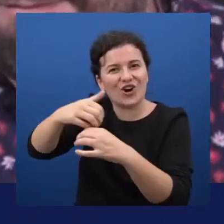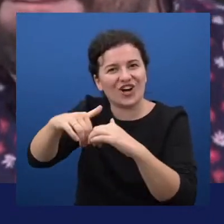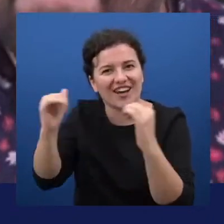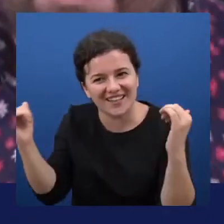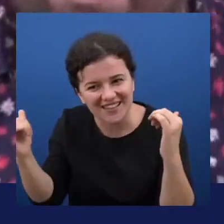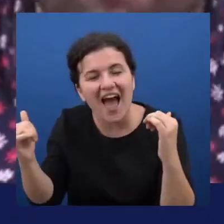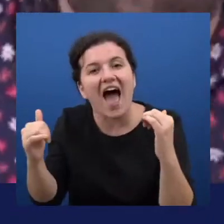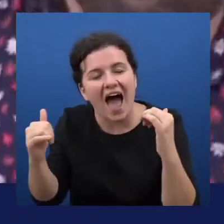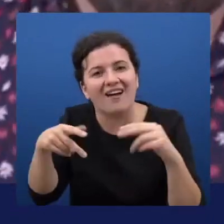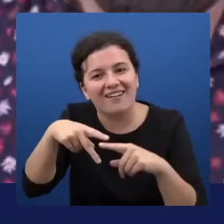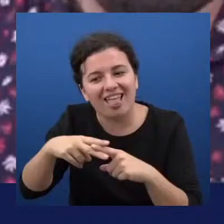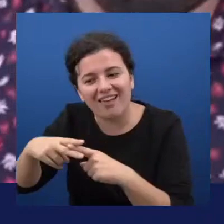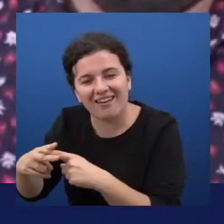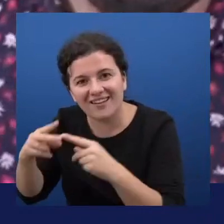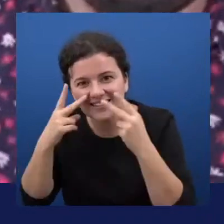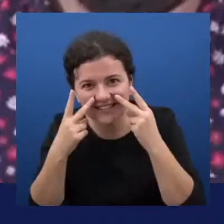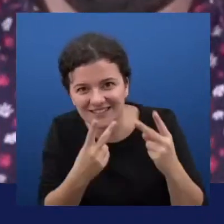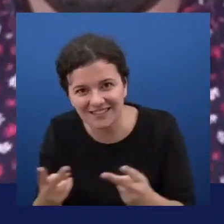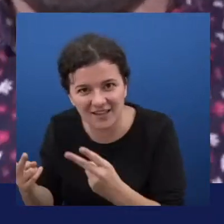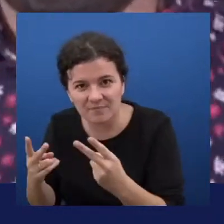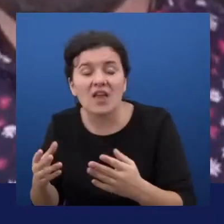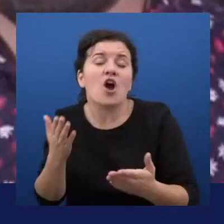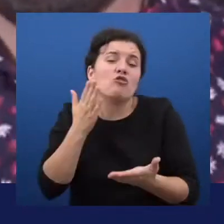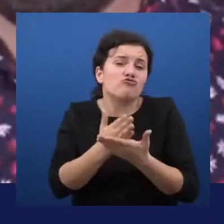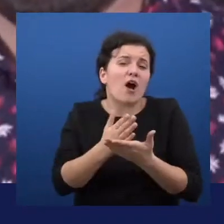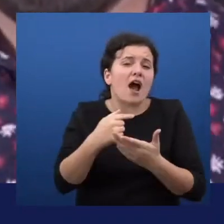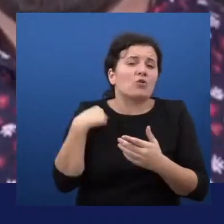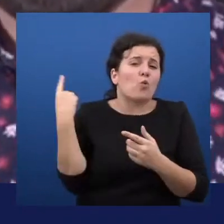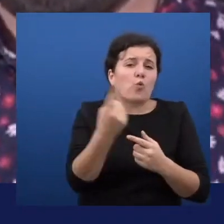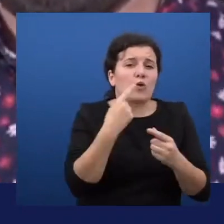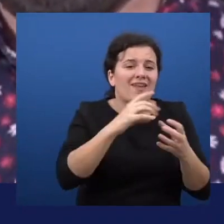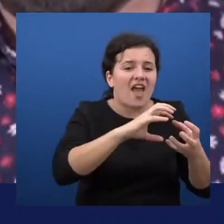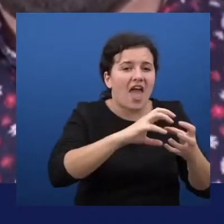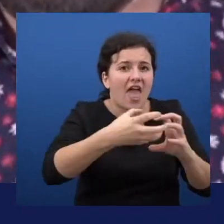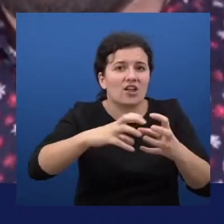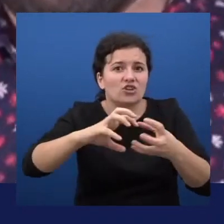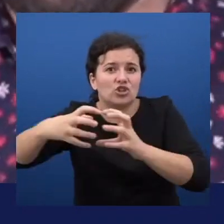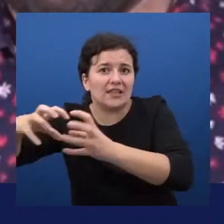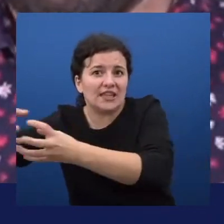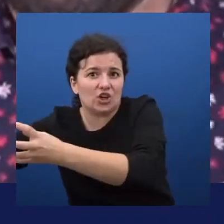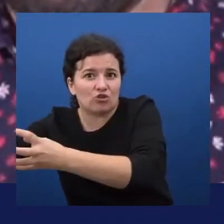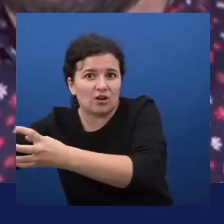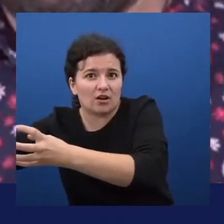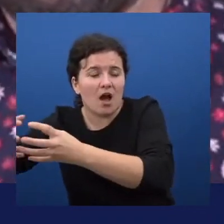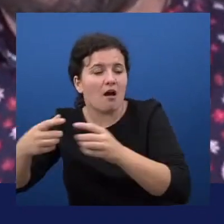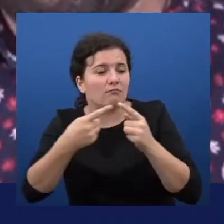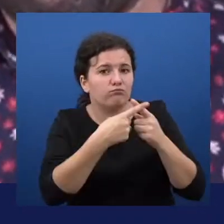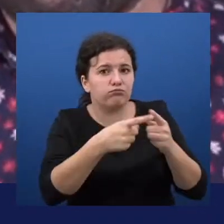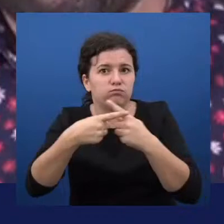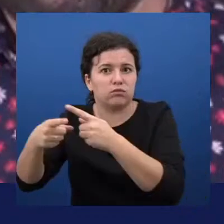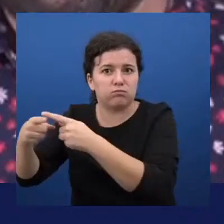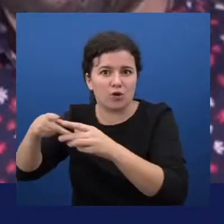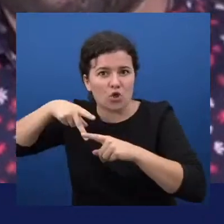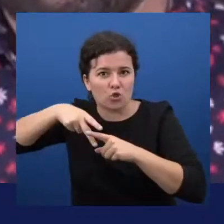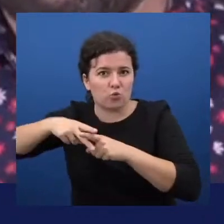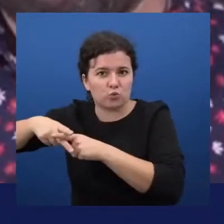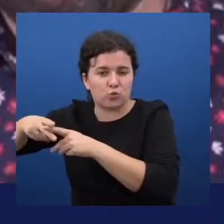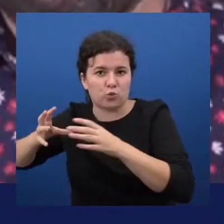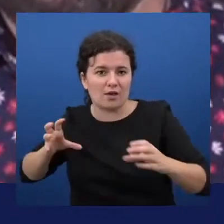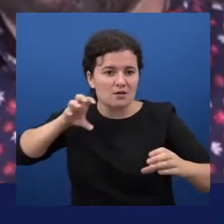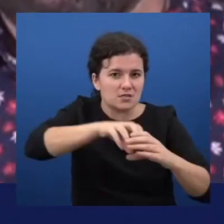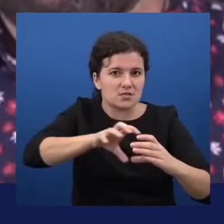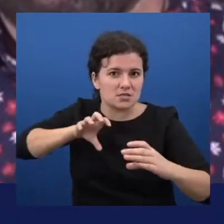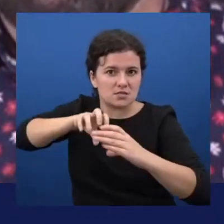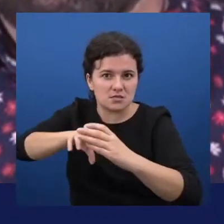we're ultimately doing the engineering of applying these things and getting useful results. And every time we do that, I think we help to